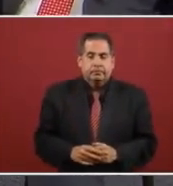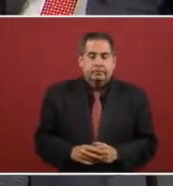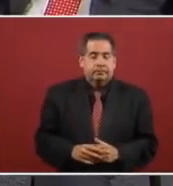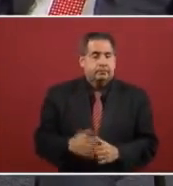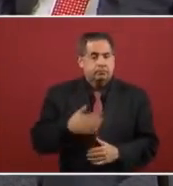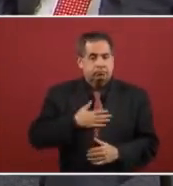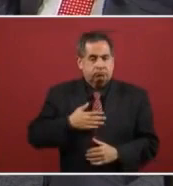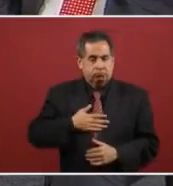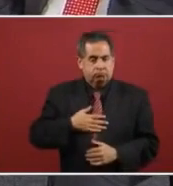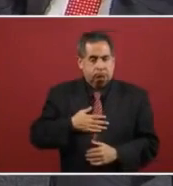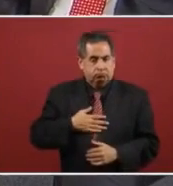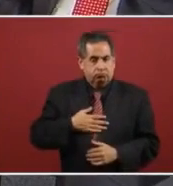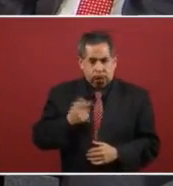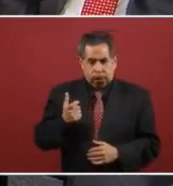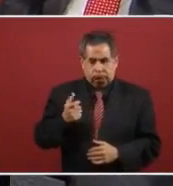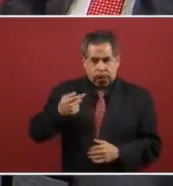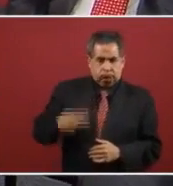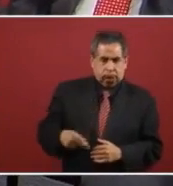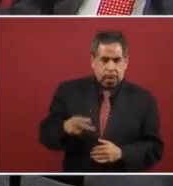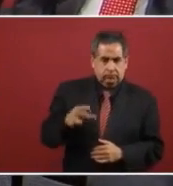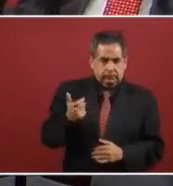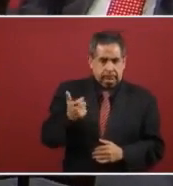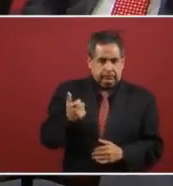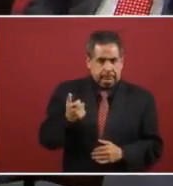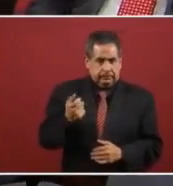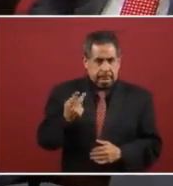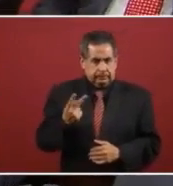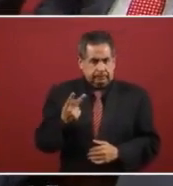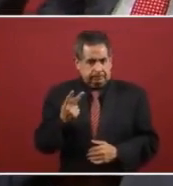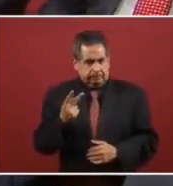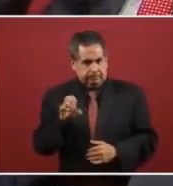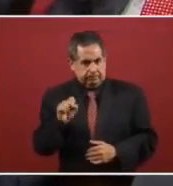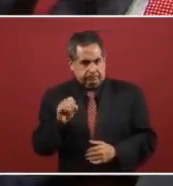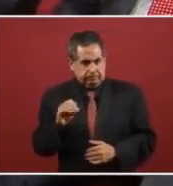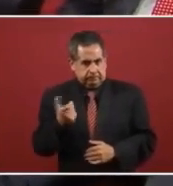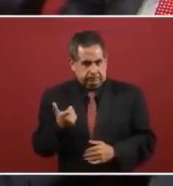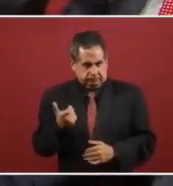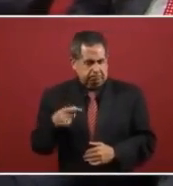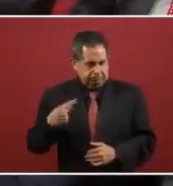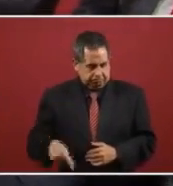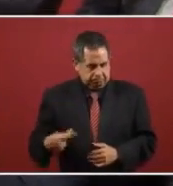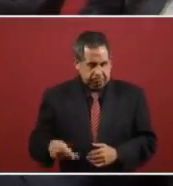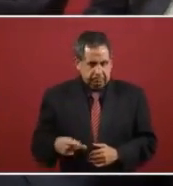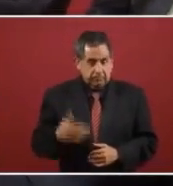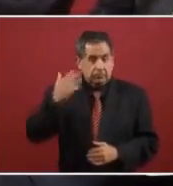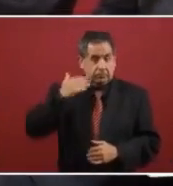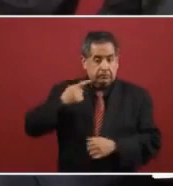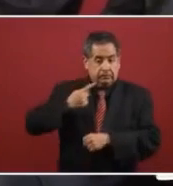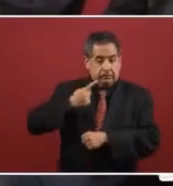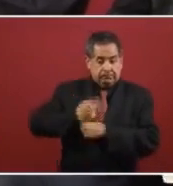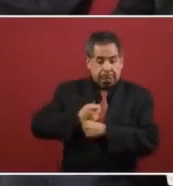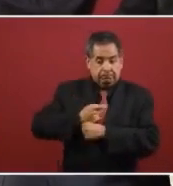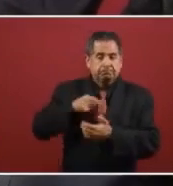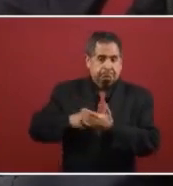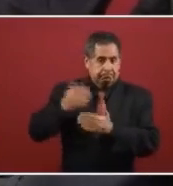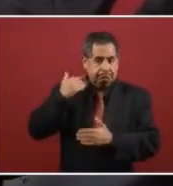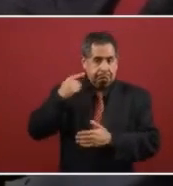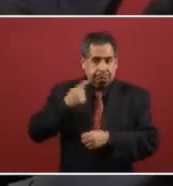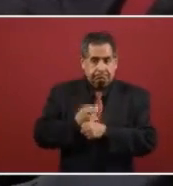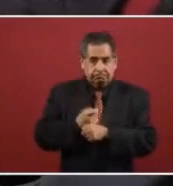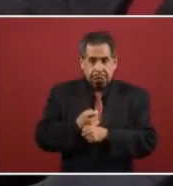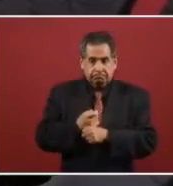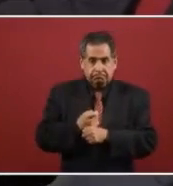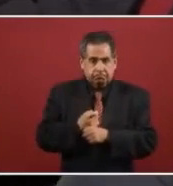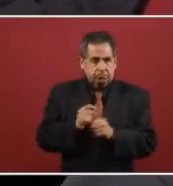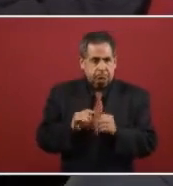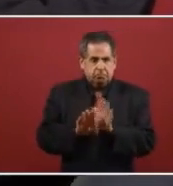nuestro peso, Our weight, llevábamos en primer lugar we were in en first,